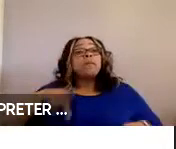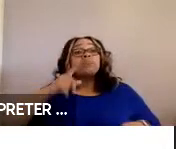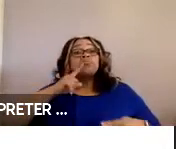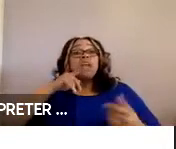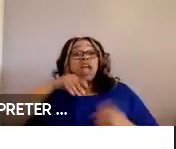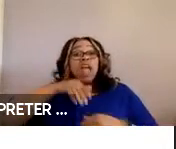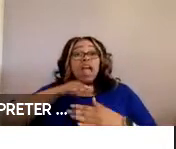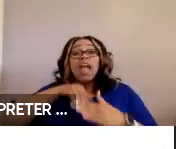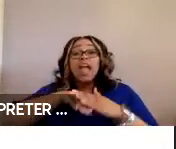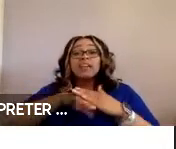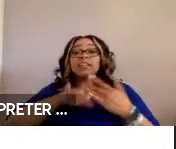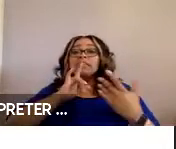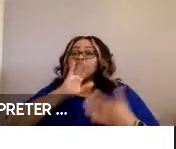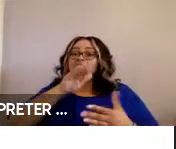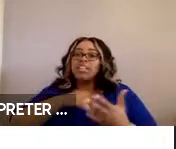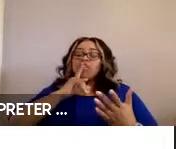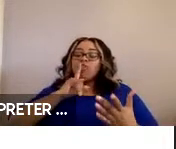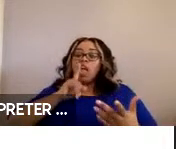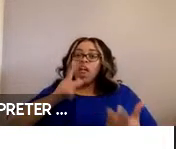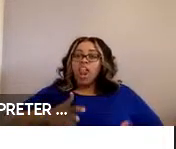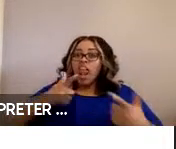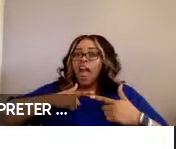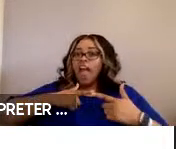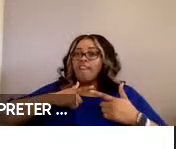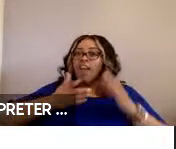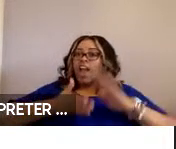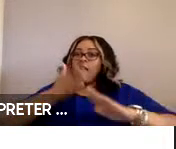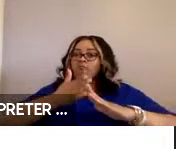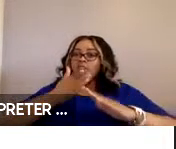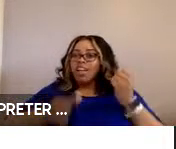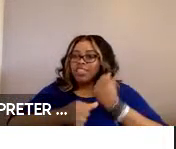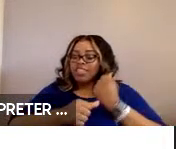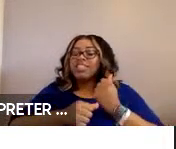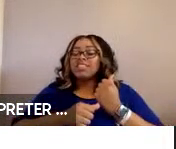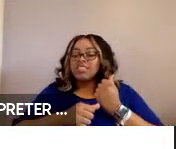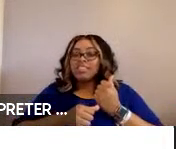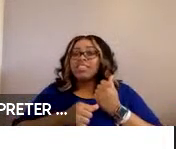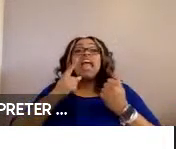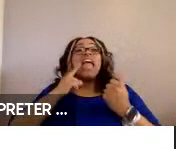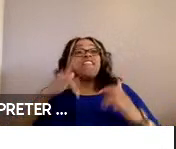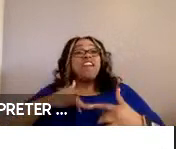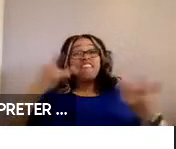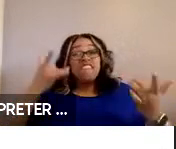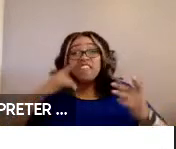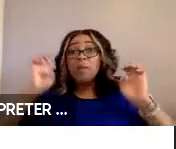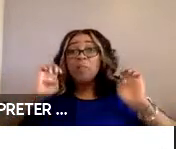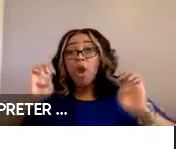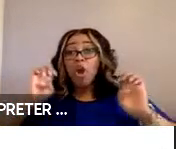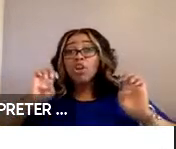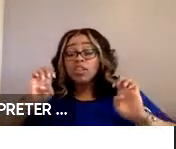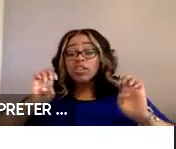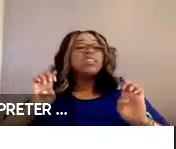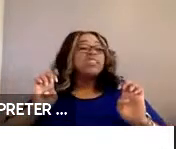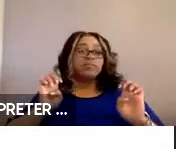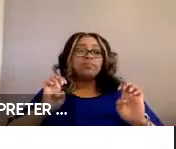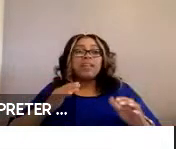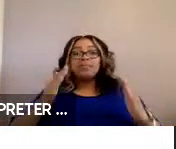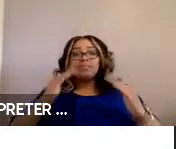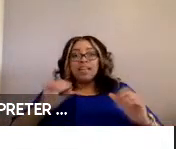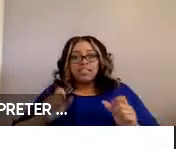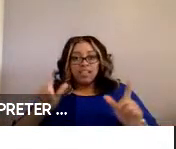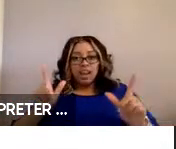a call center to secure live operator assistance, especially vital in the event of an emergency. Next slide,